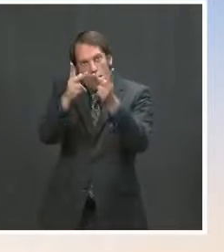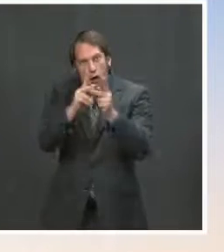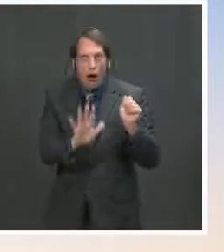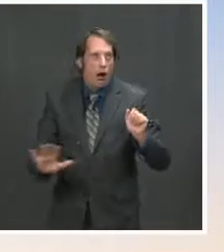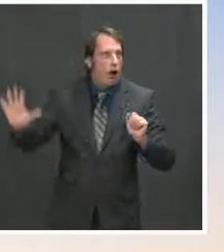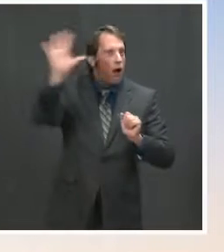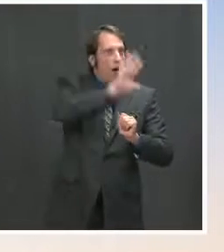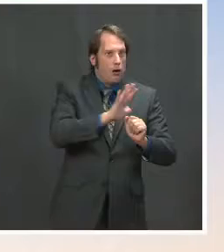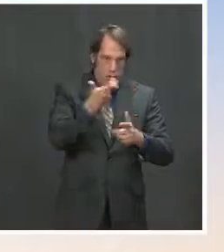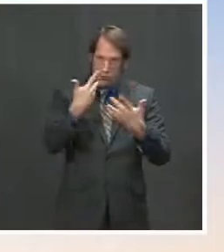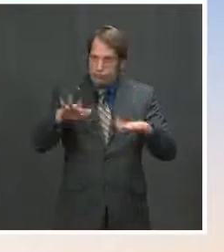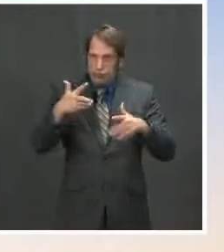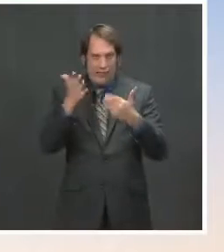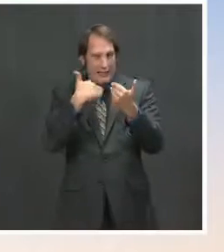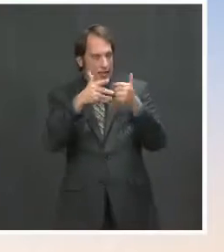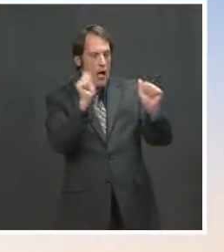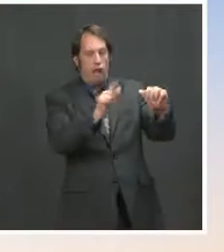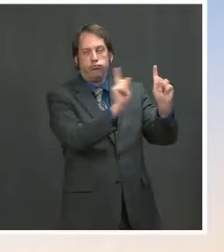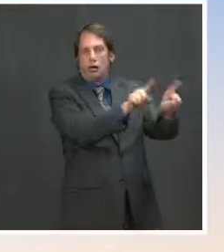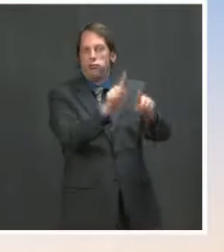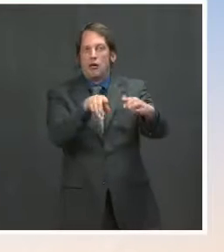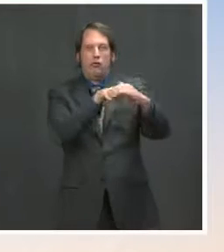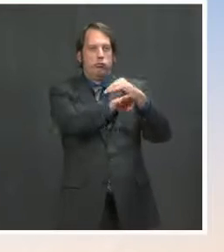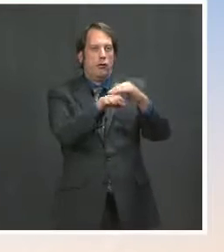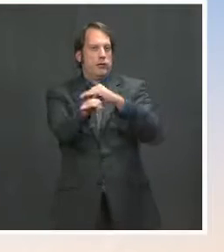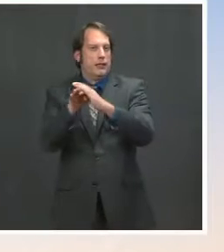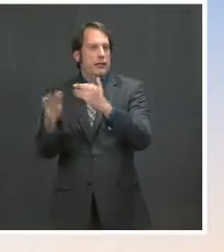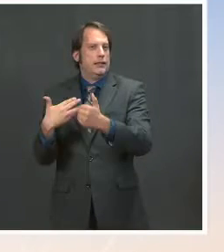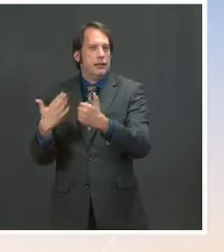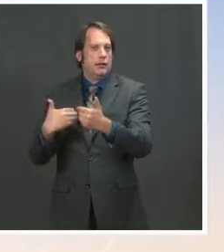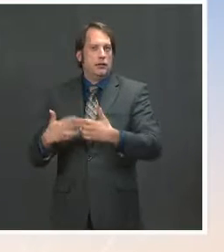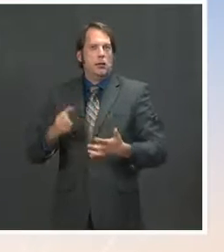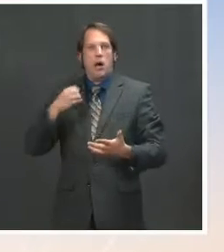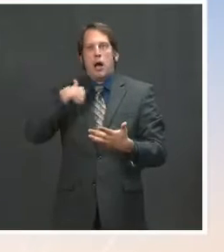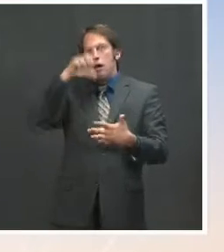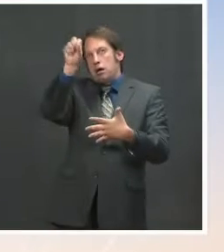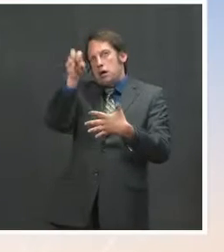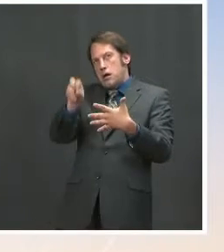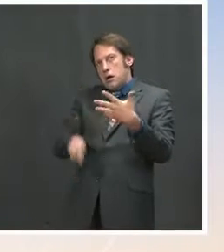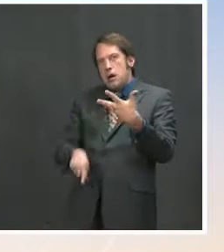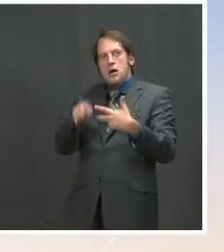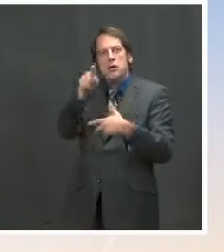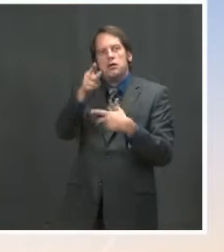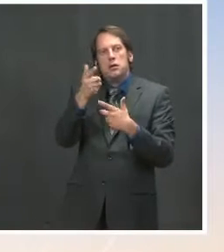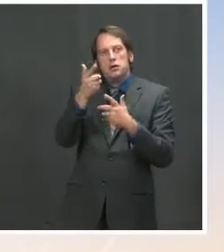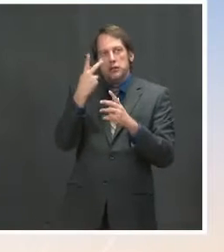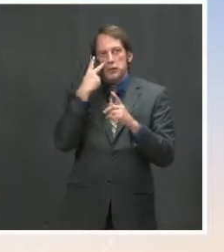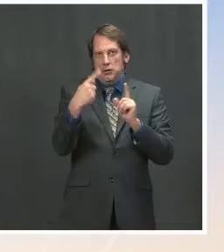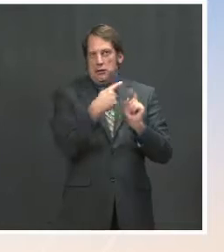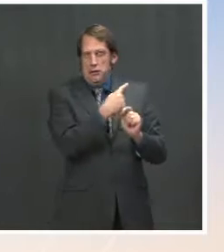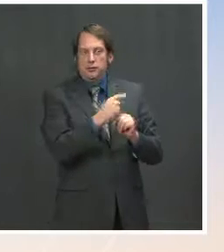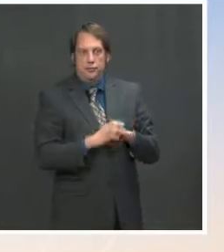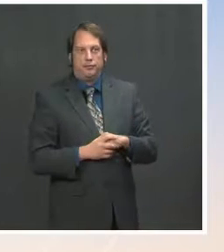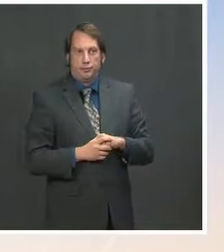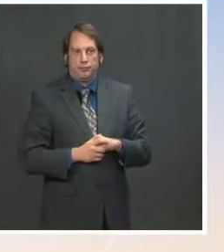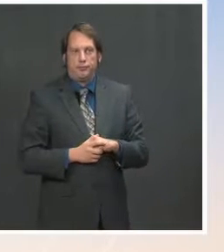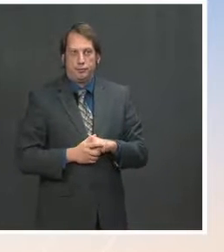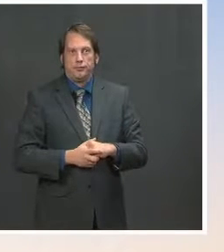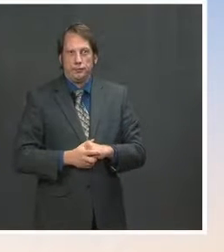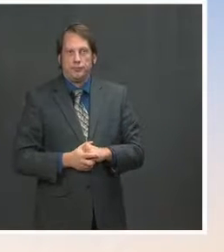shot. So we have put up a couple of highlights here. More than half of all adults in America have now received at least one shot. More